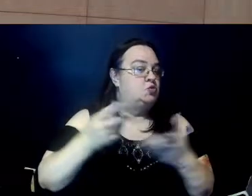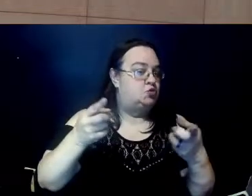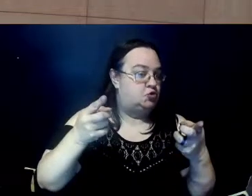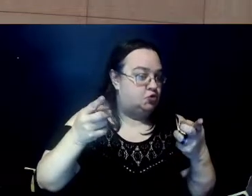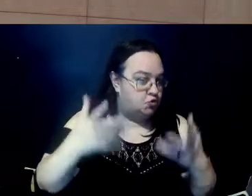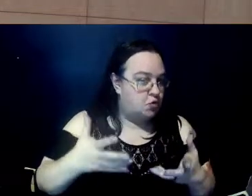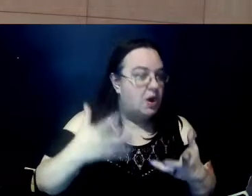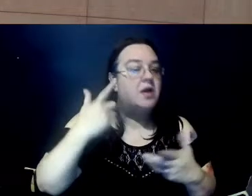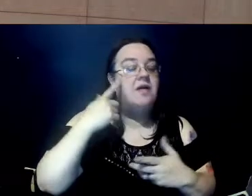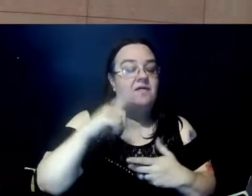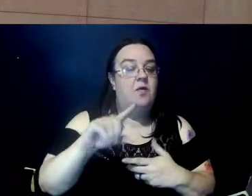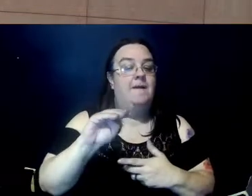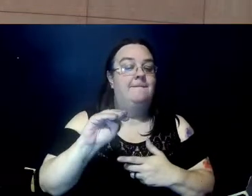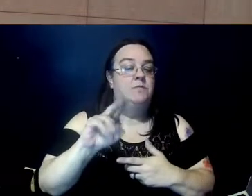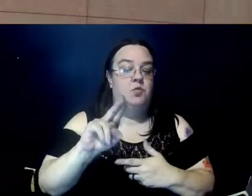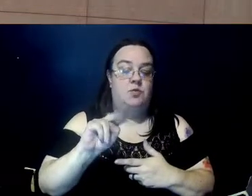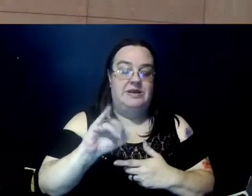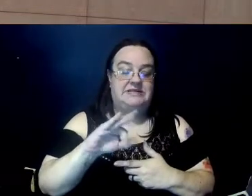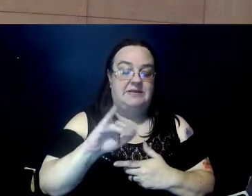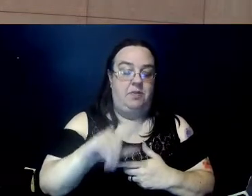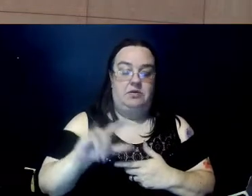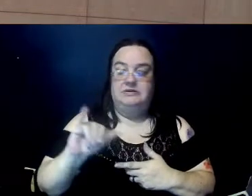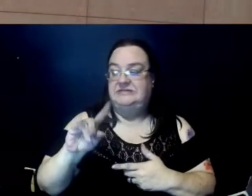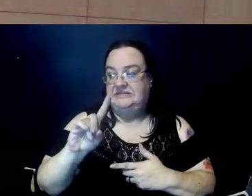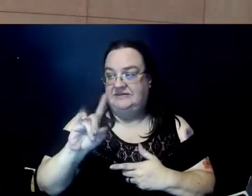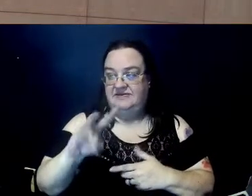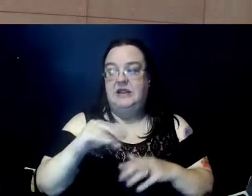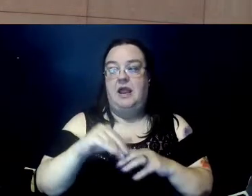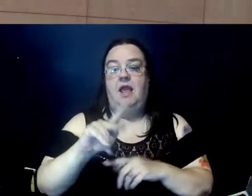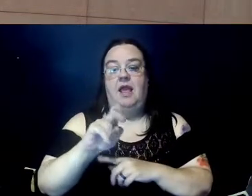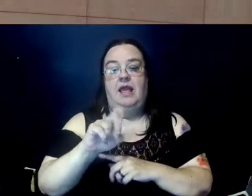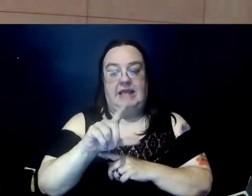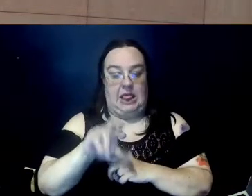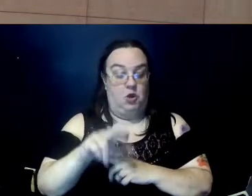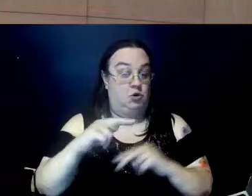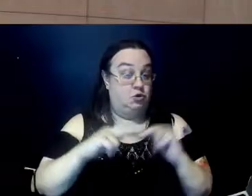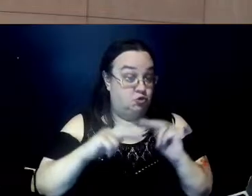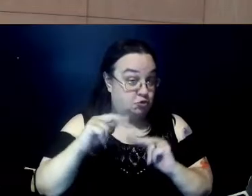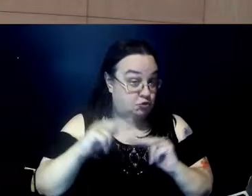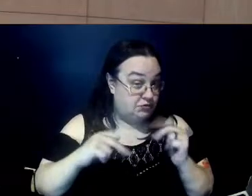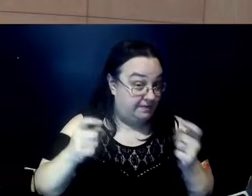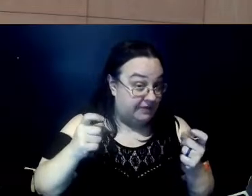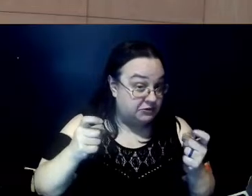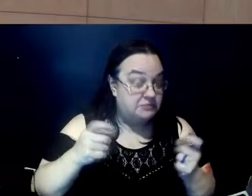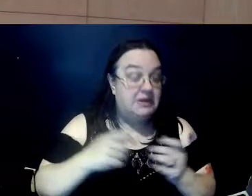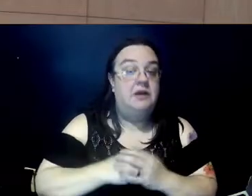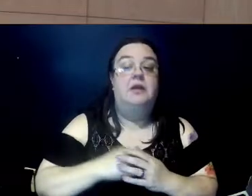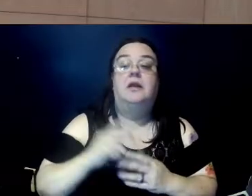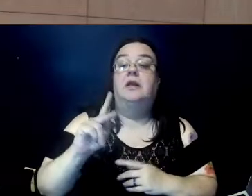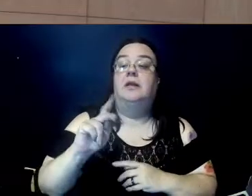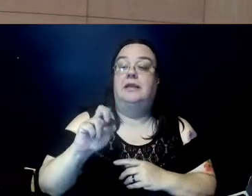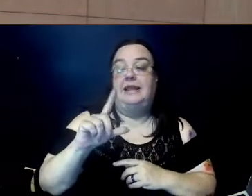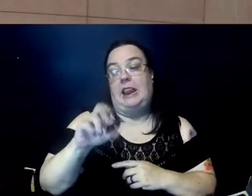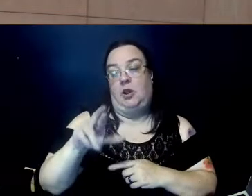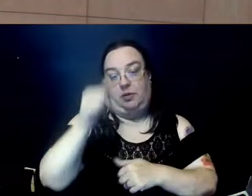for the municipal division at Keller Construction Management, Keller